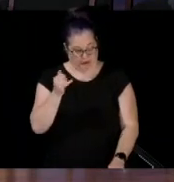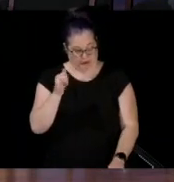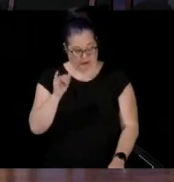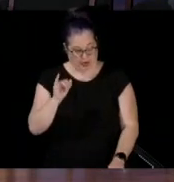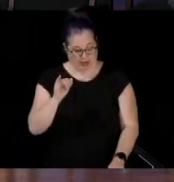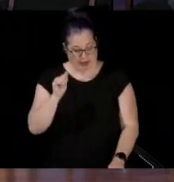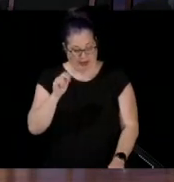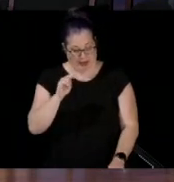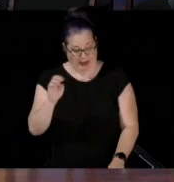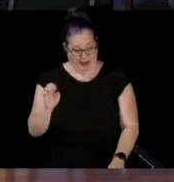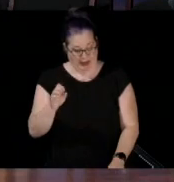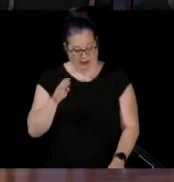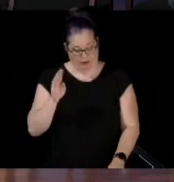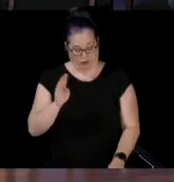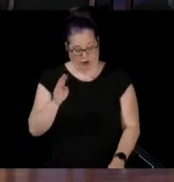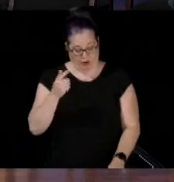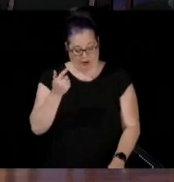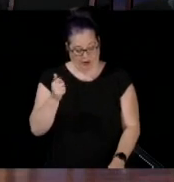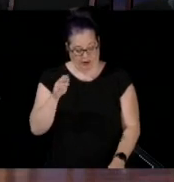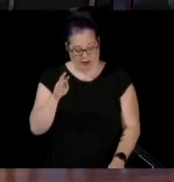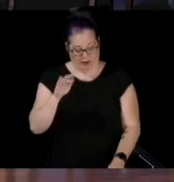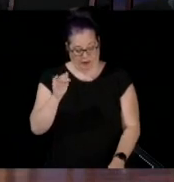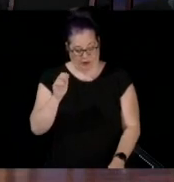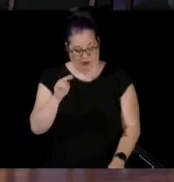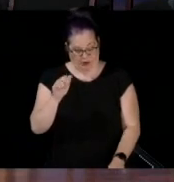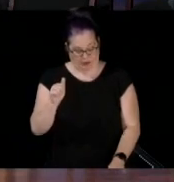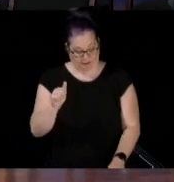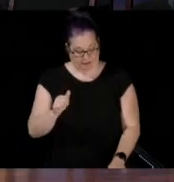Cheyenne Brooke Gabriana.